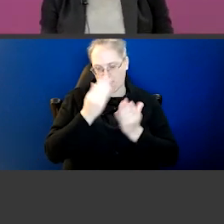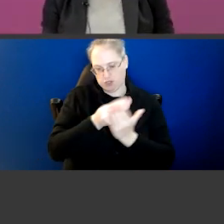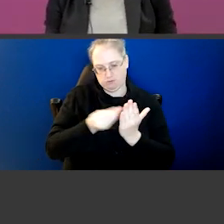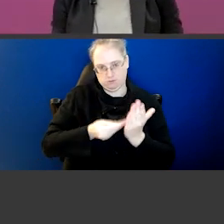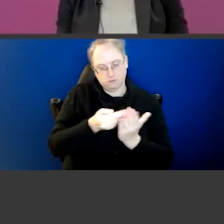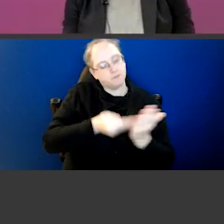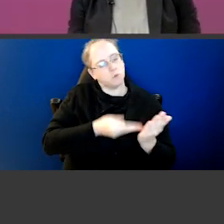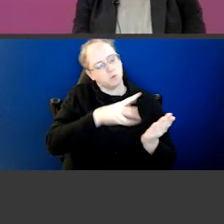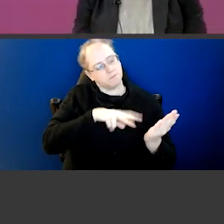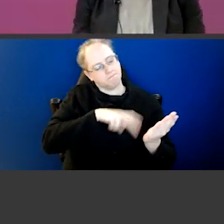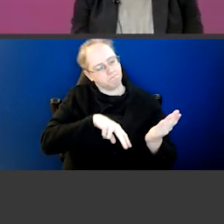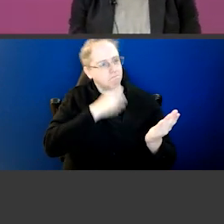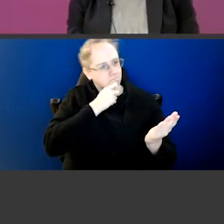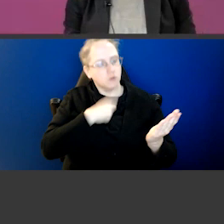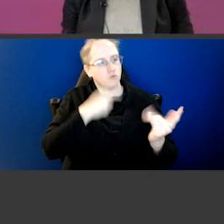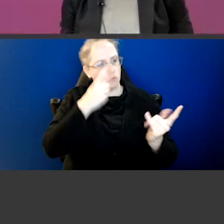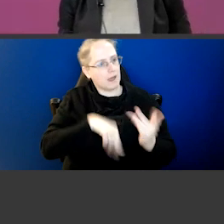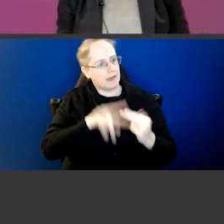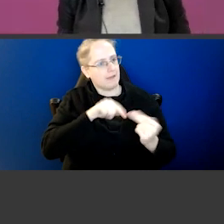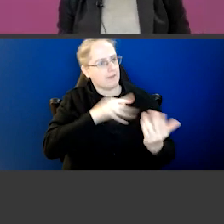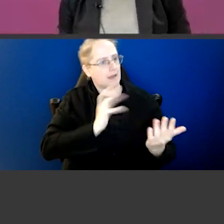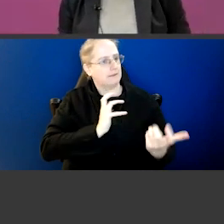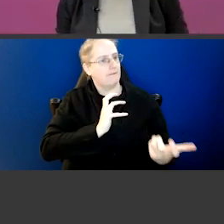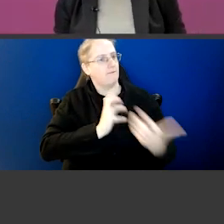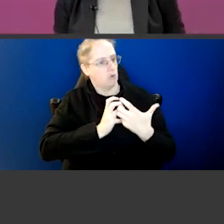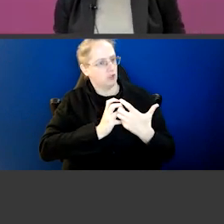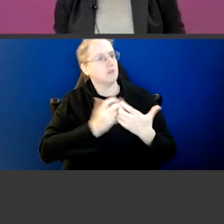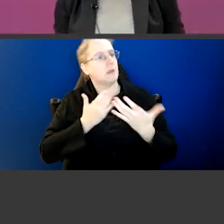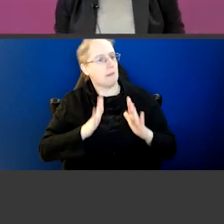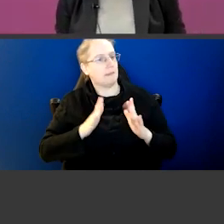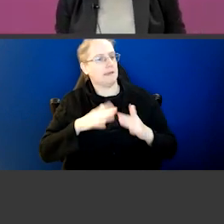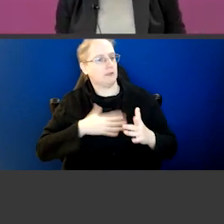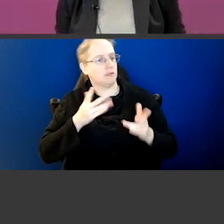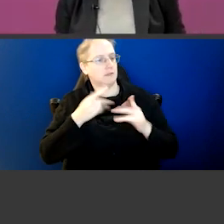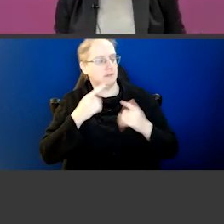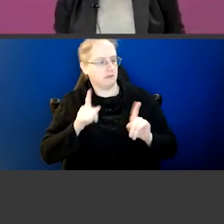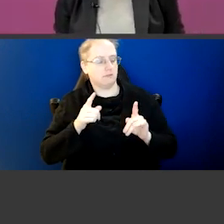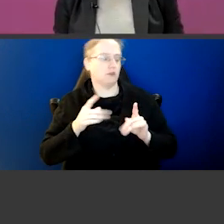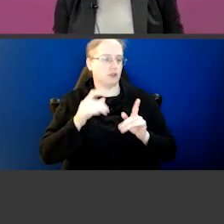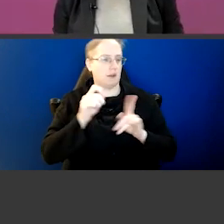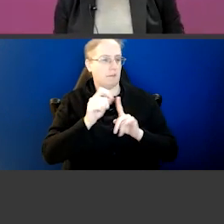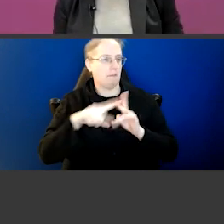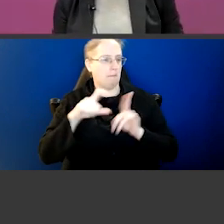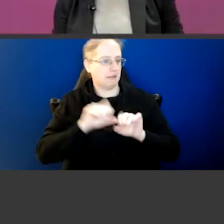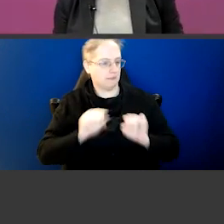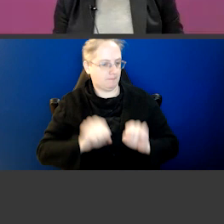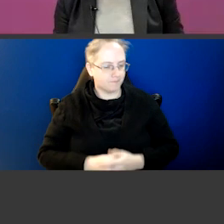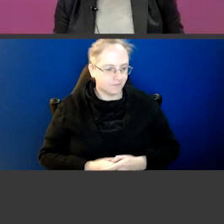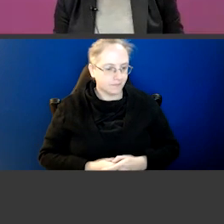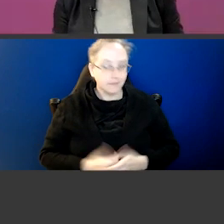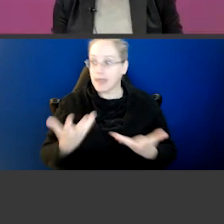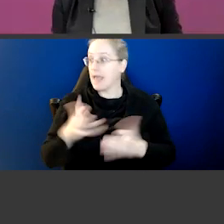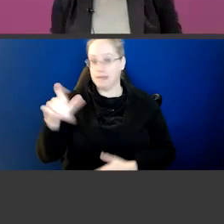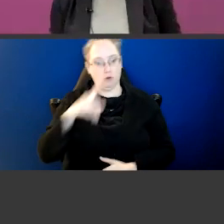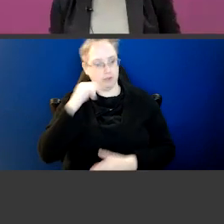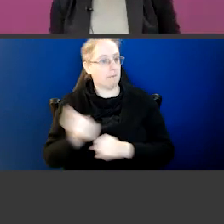determine whether a complaint or notification falls within the public interest disclosure scheme. Anyone can make a complaint about